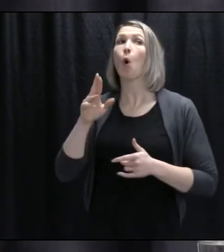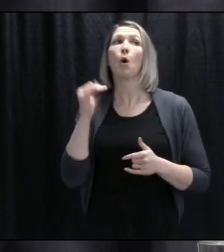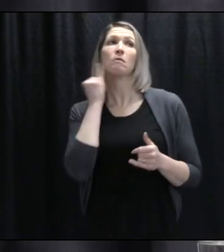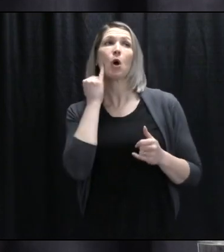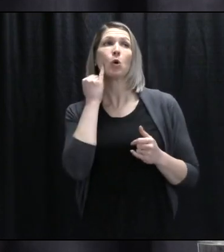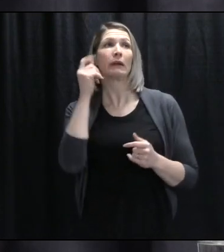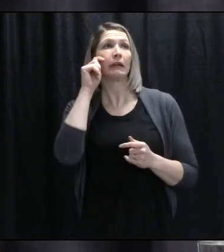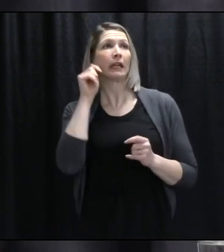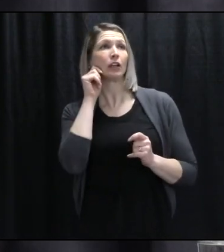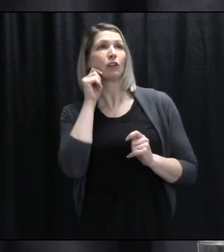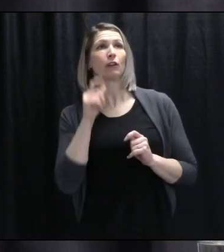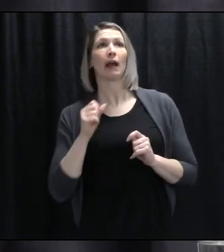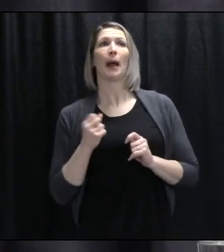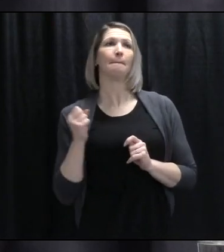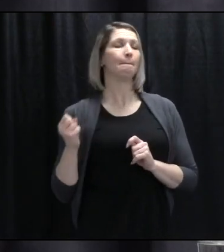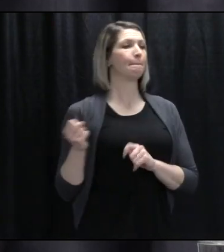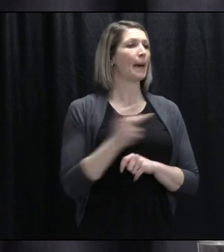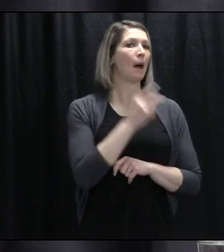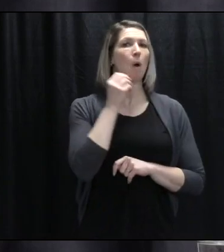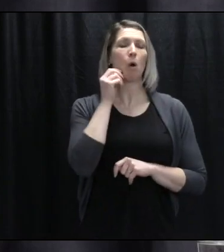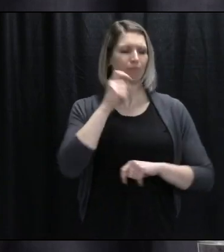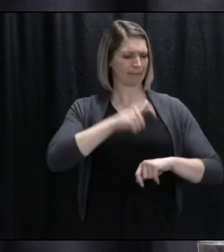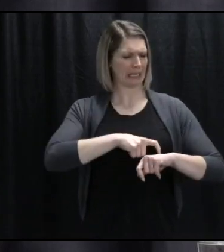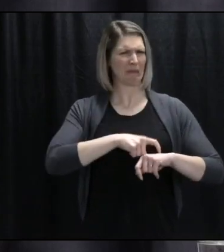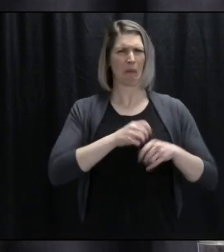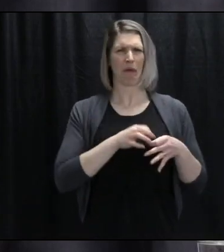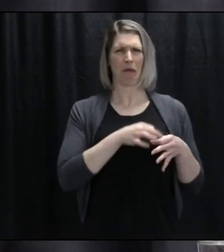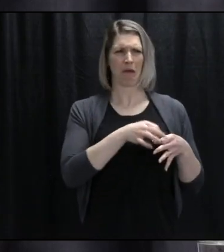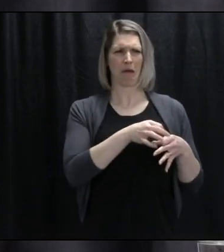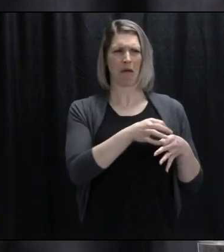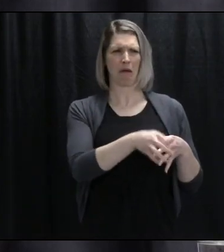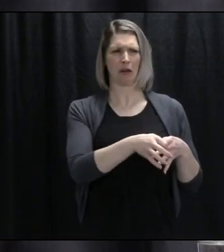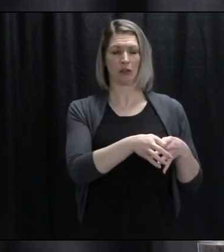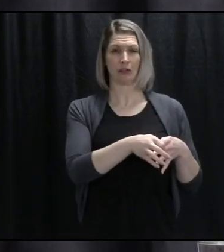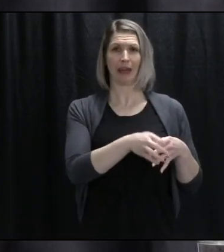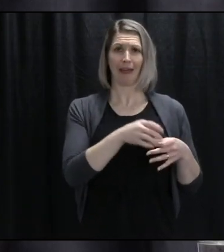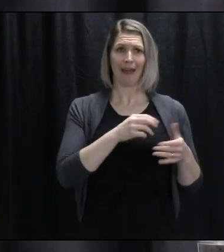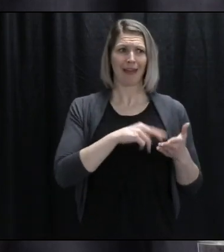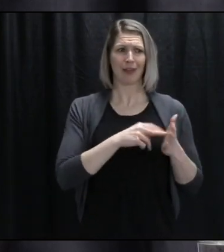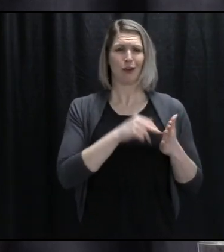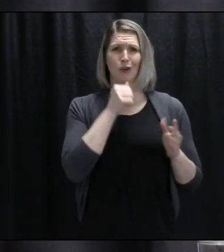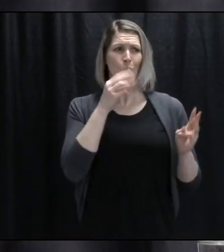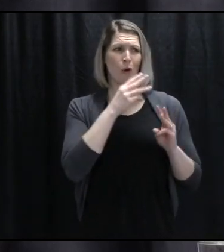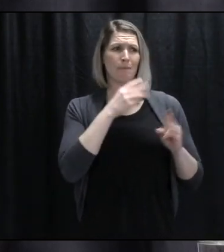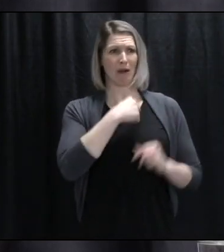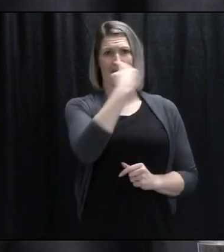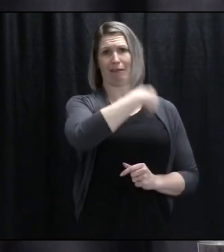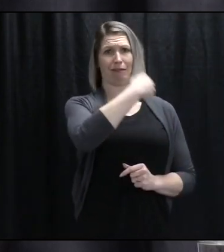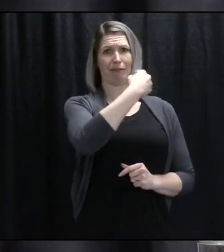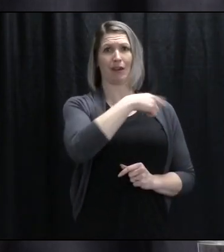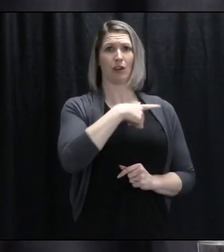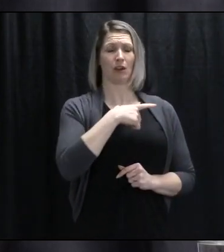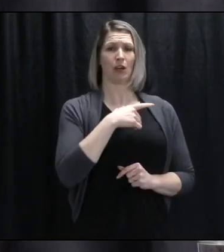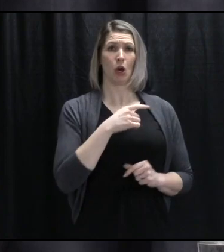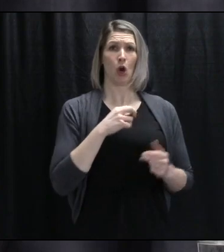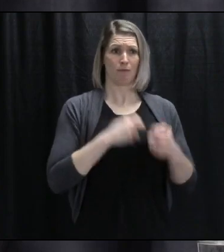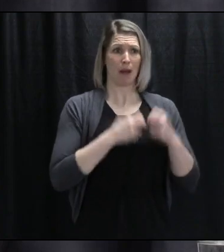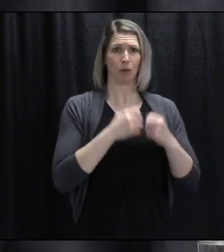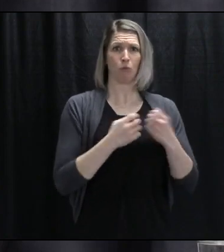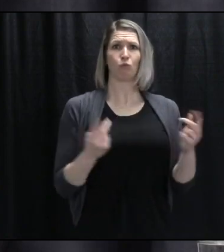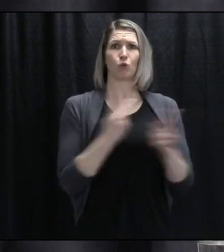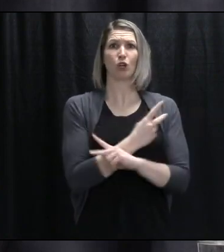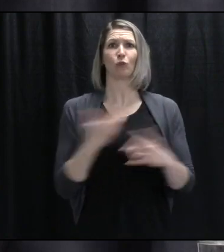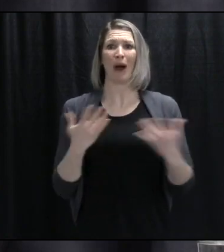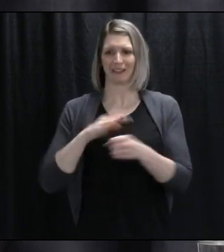It is in everyone's interest to do that. There are also social activities that would go on this weekend.